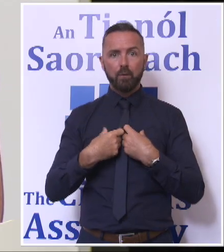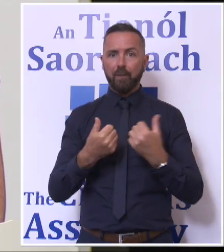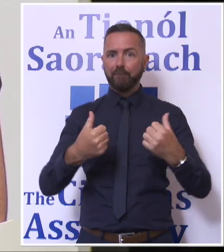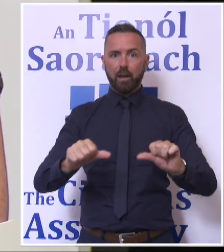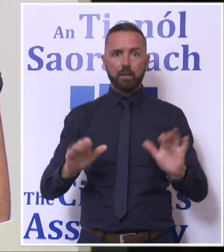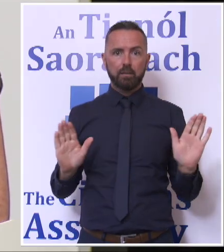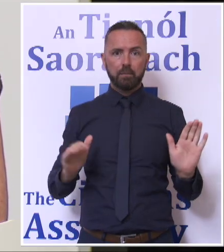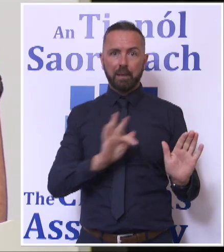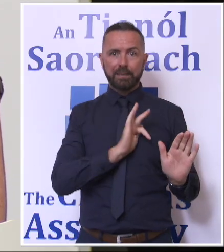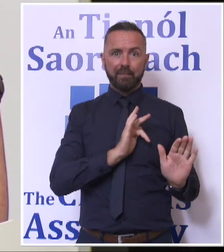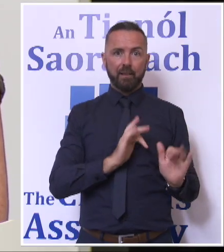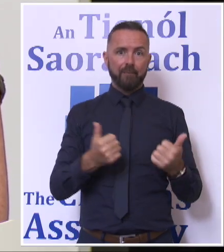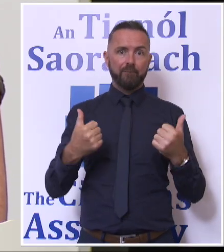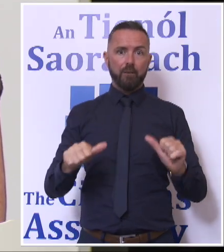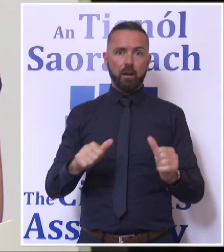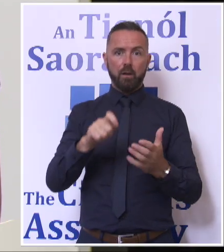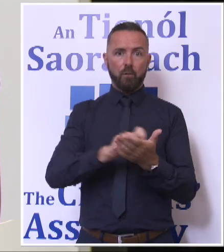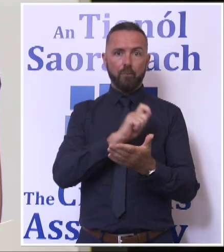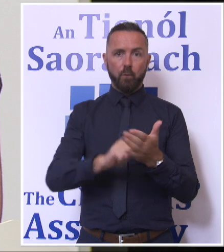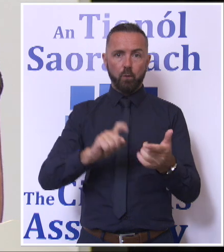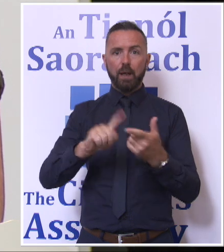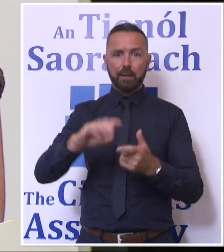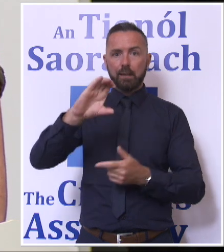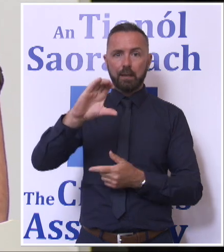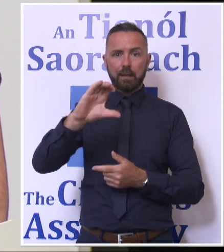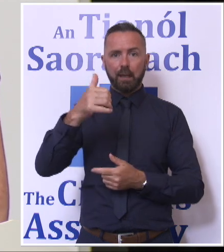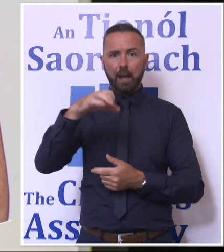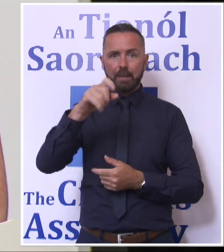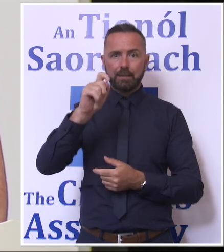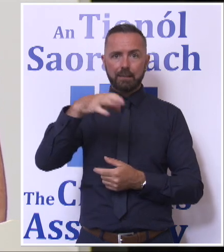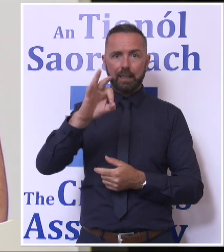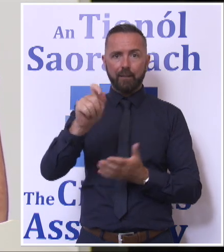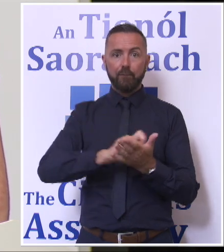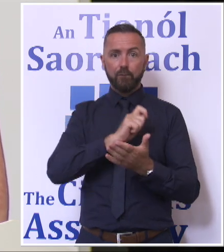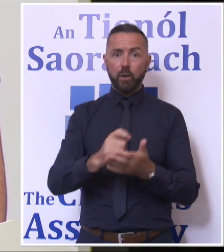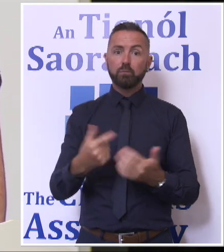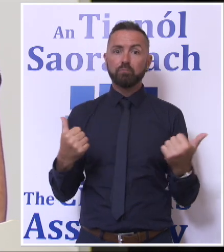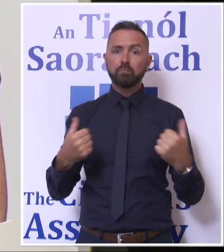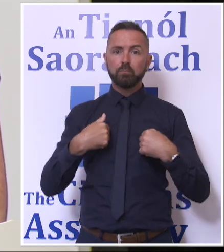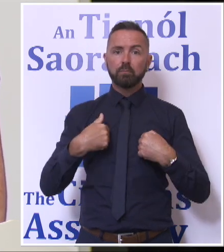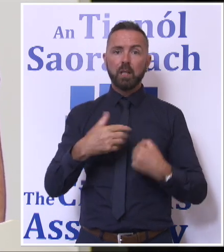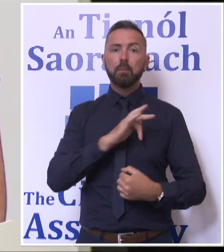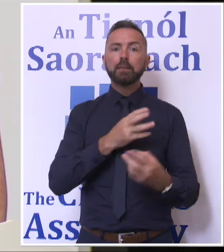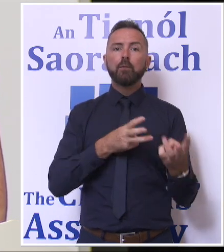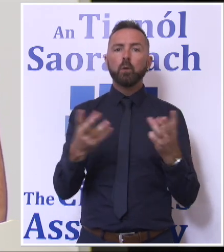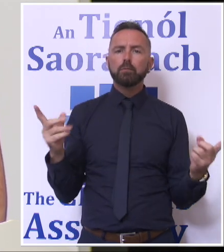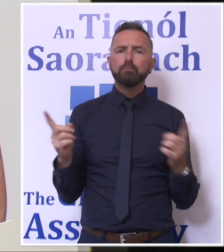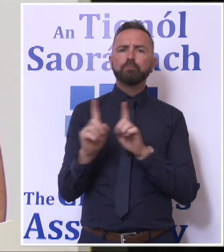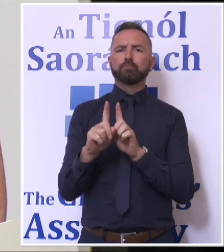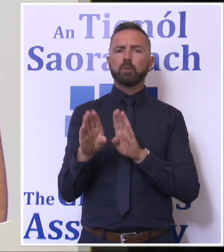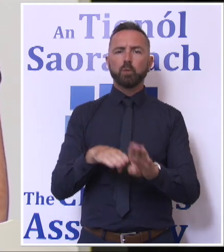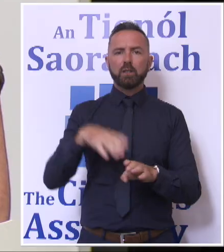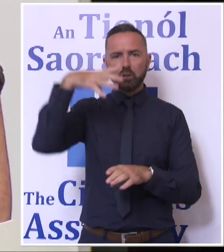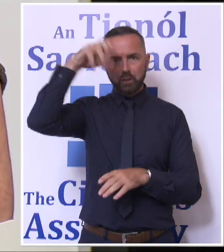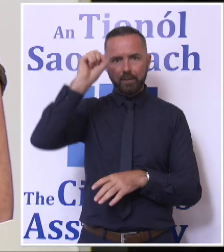final. I also have the casting vote if it's a tied vote. I work really closely with our Chief Executive, Anne-Marie Farrelly, and the